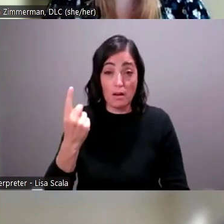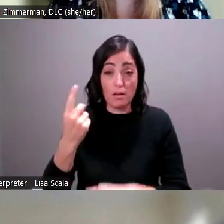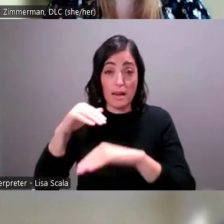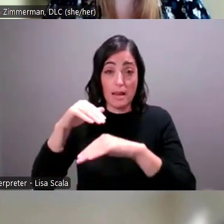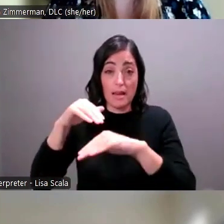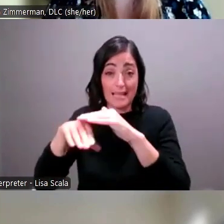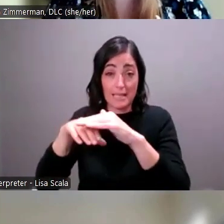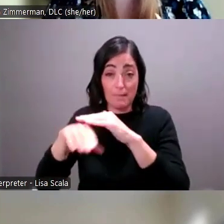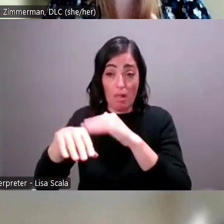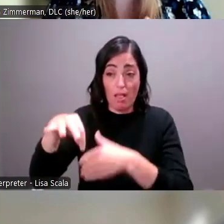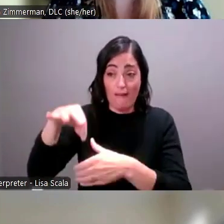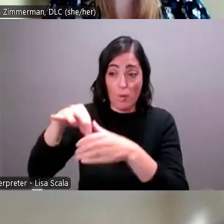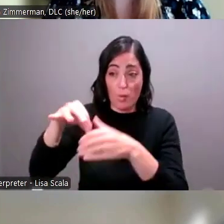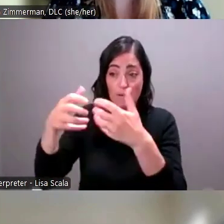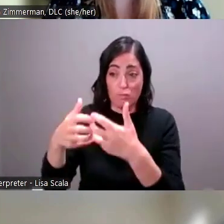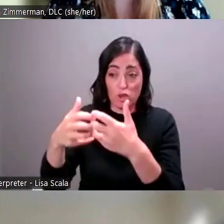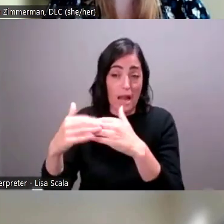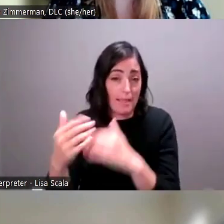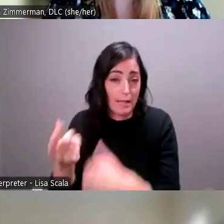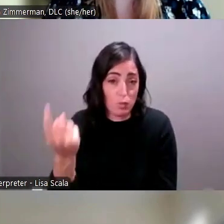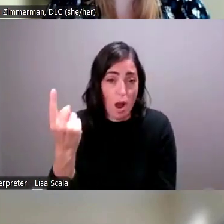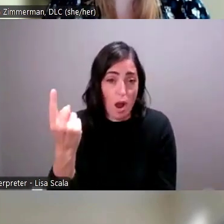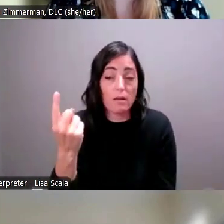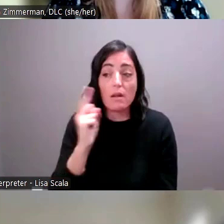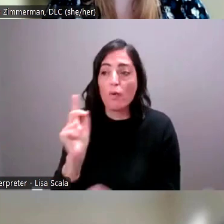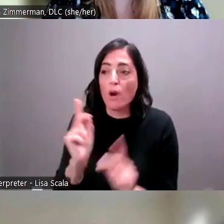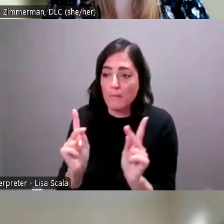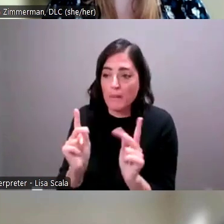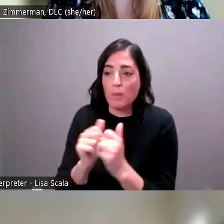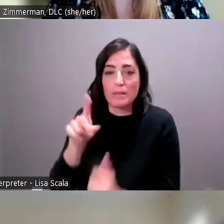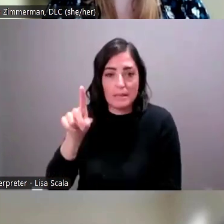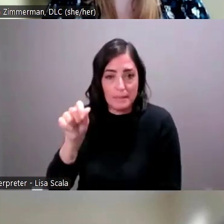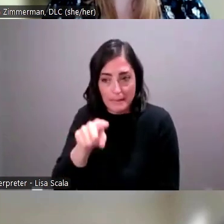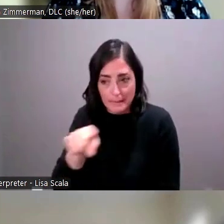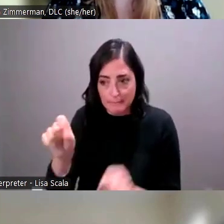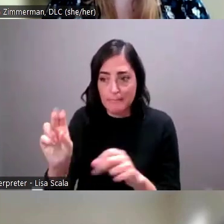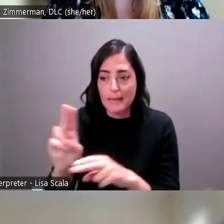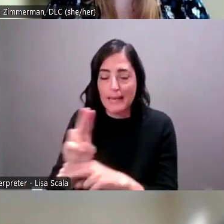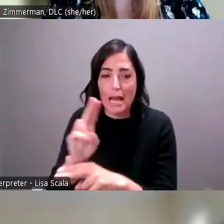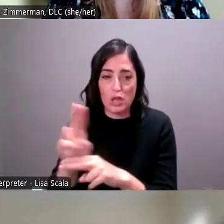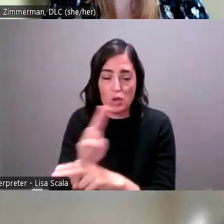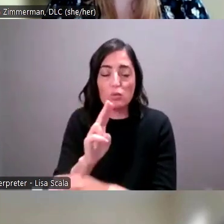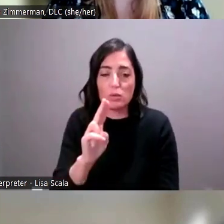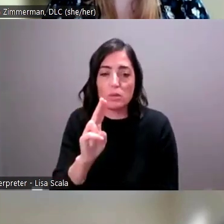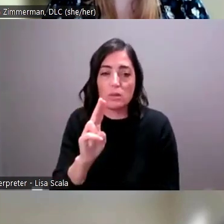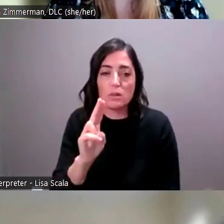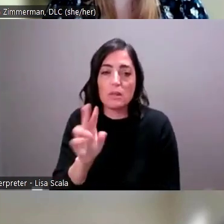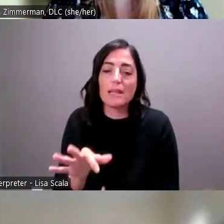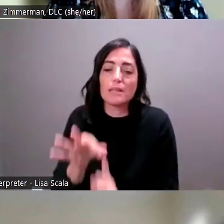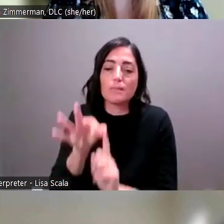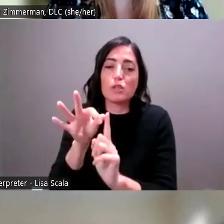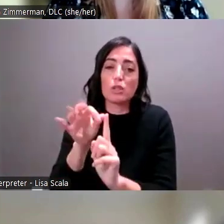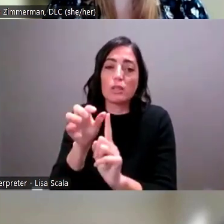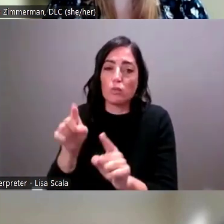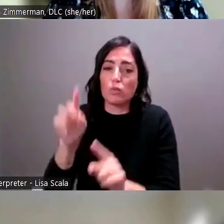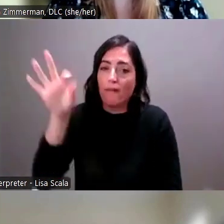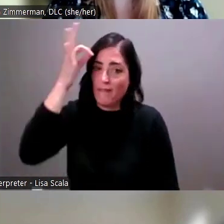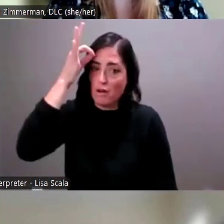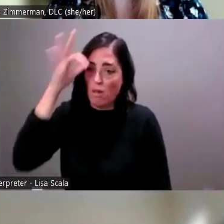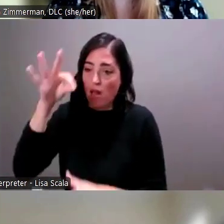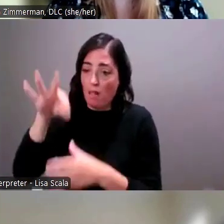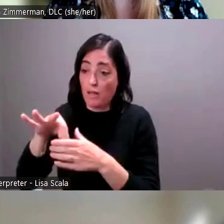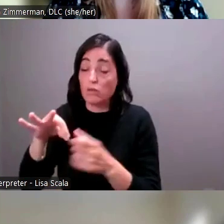machine that people with disabilities can use, at least in federal elections. However,